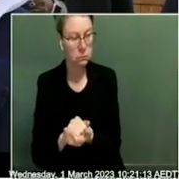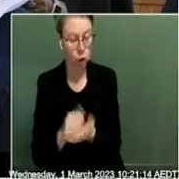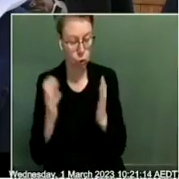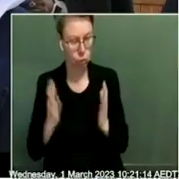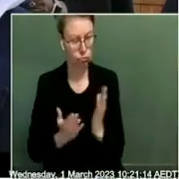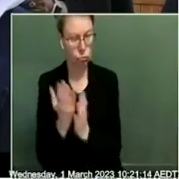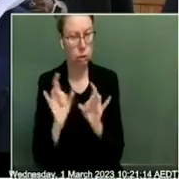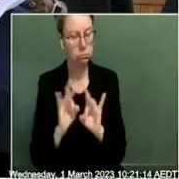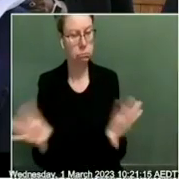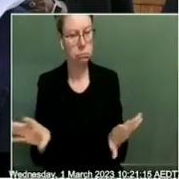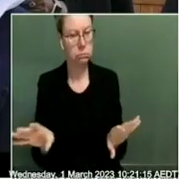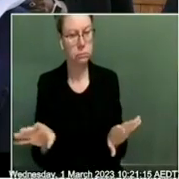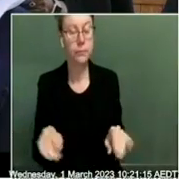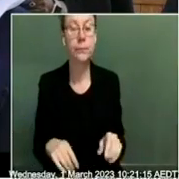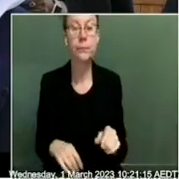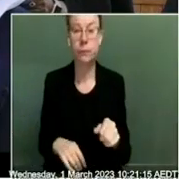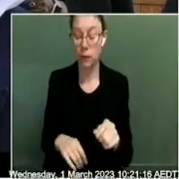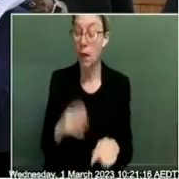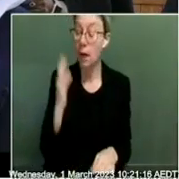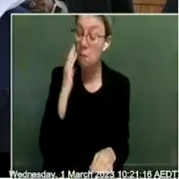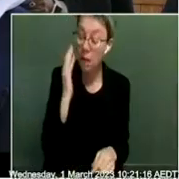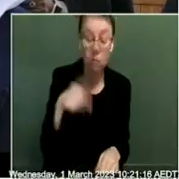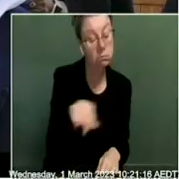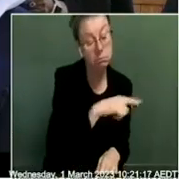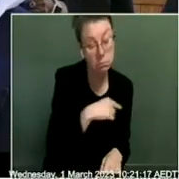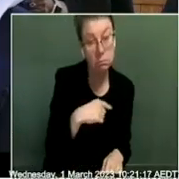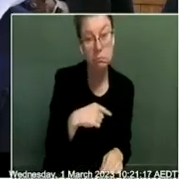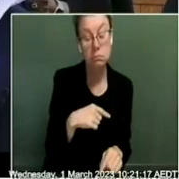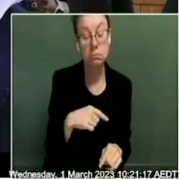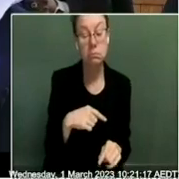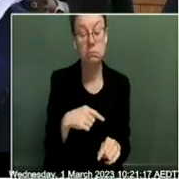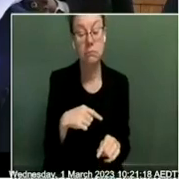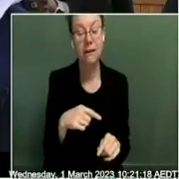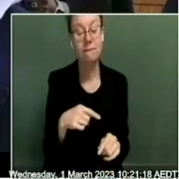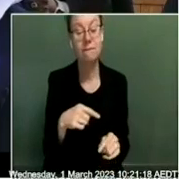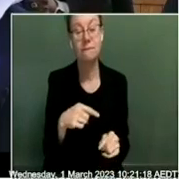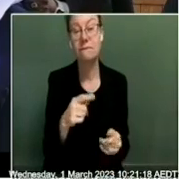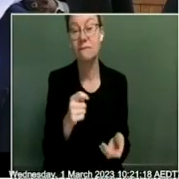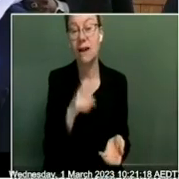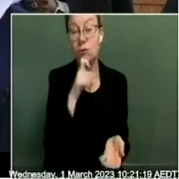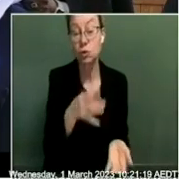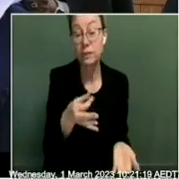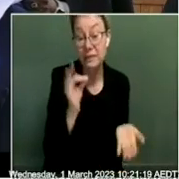you know, hard enough for your mum being in hospital. But they were